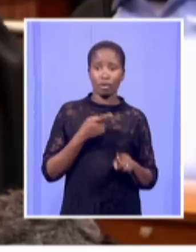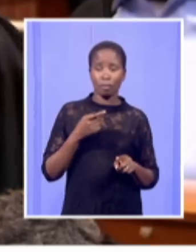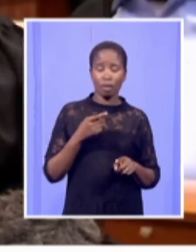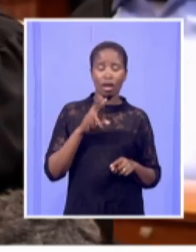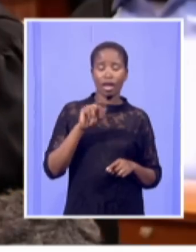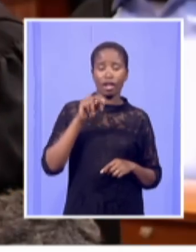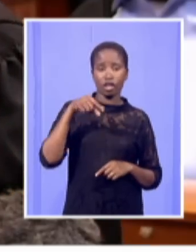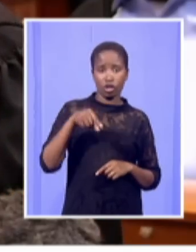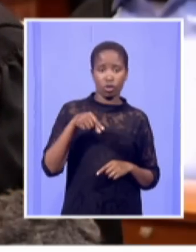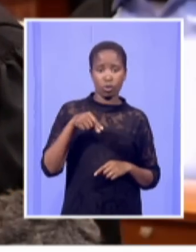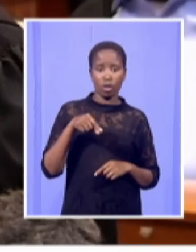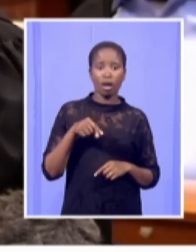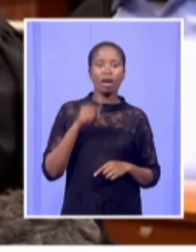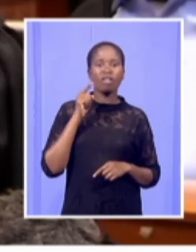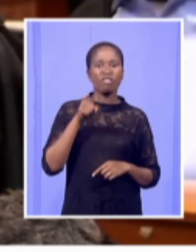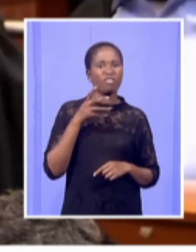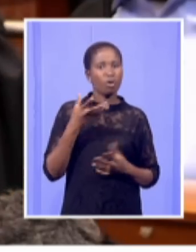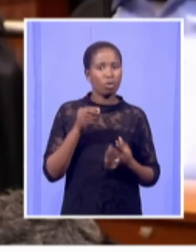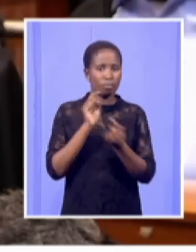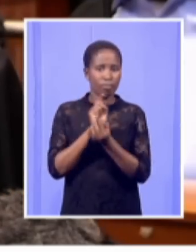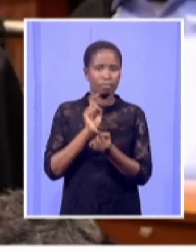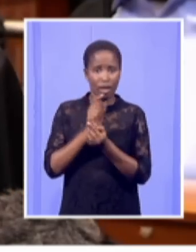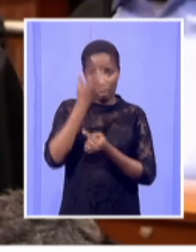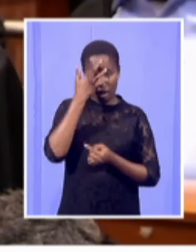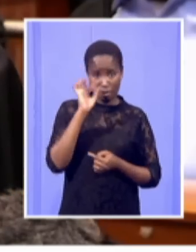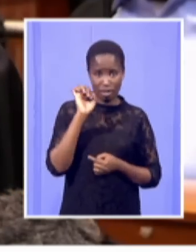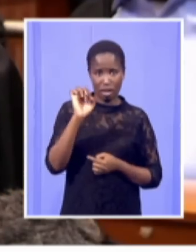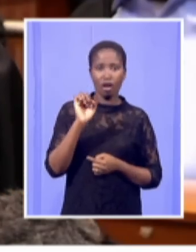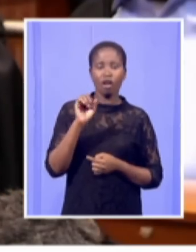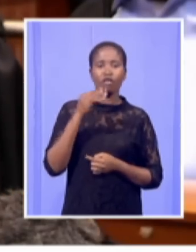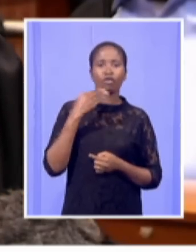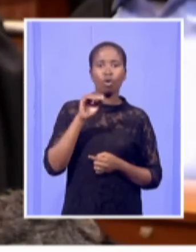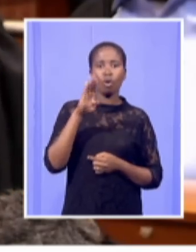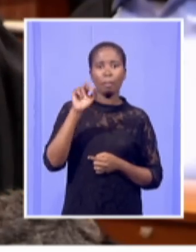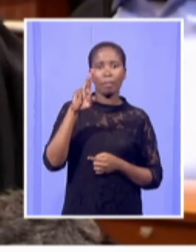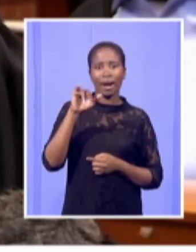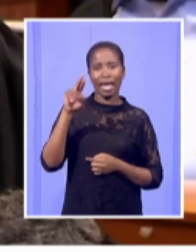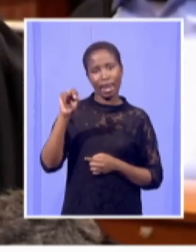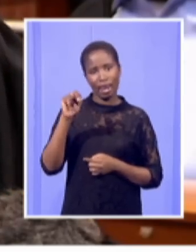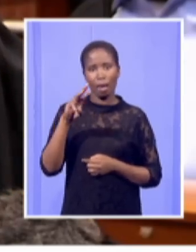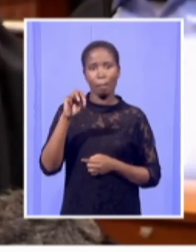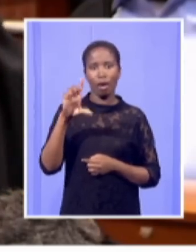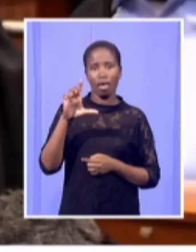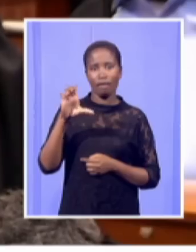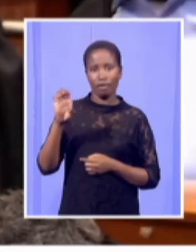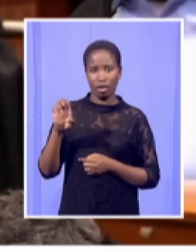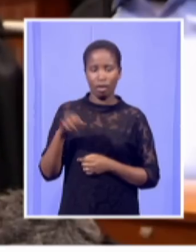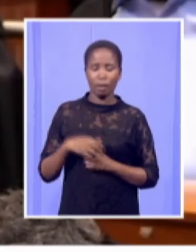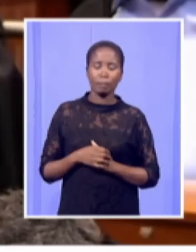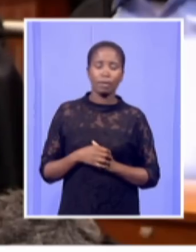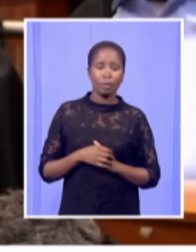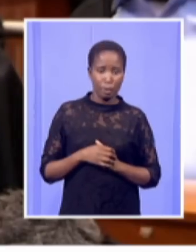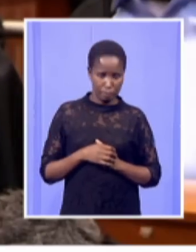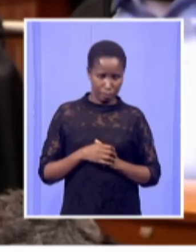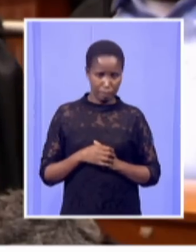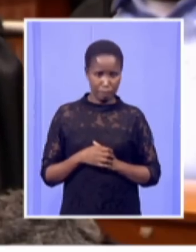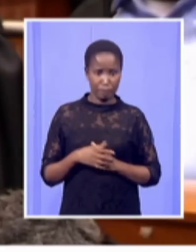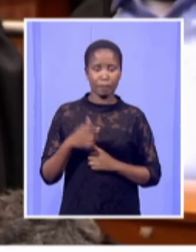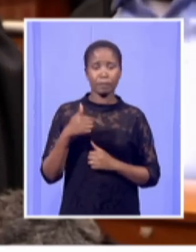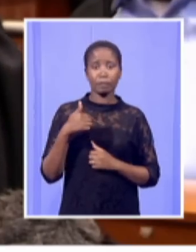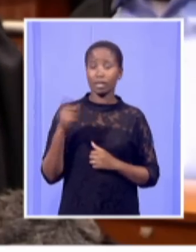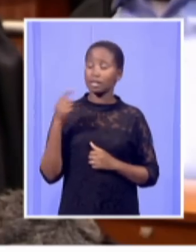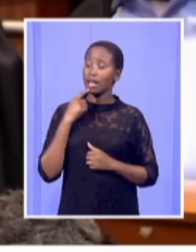state versus Brian Mthethwa. It's an affidavit in support of bail application. I, the undersigned Brian